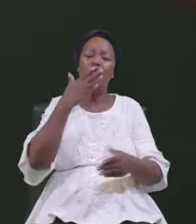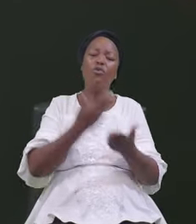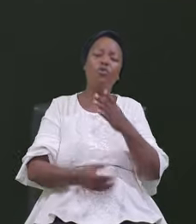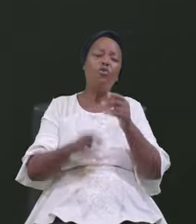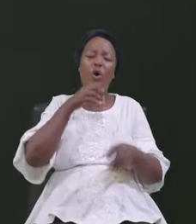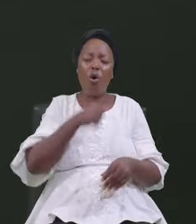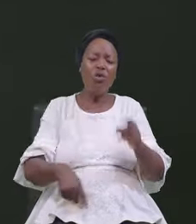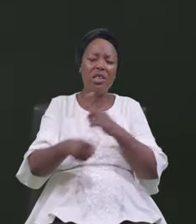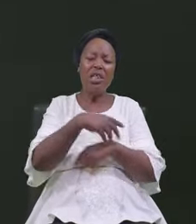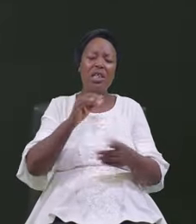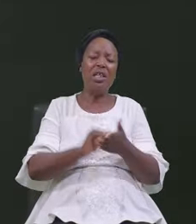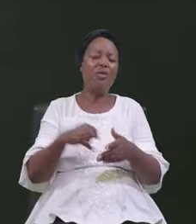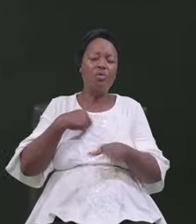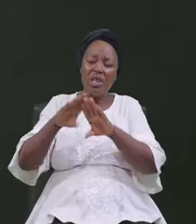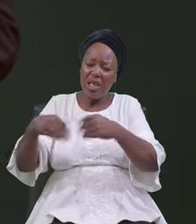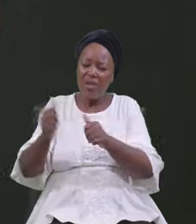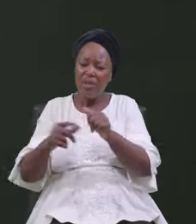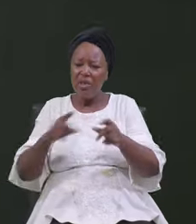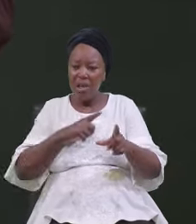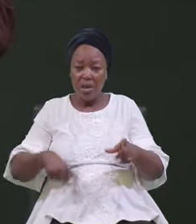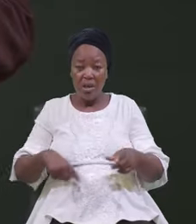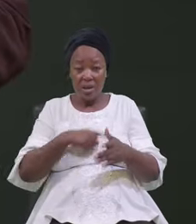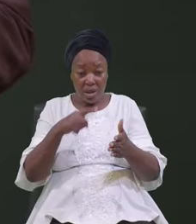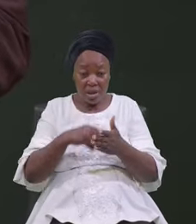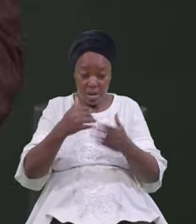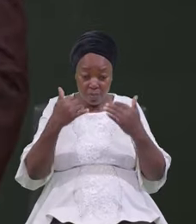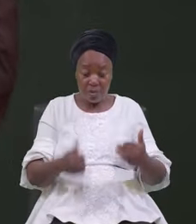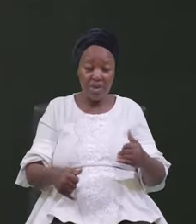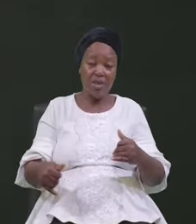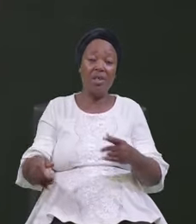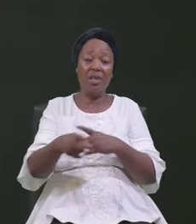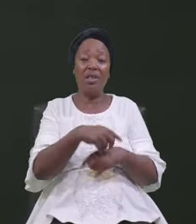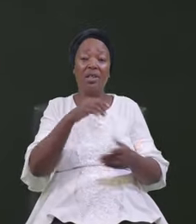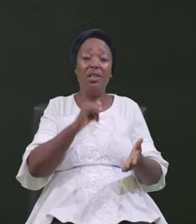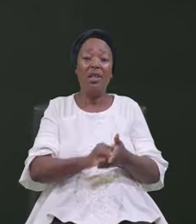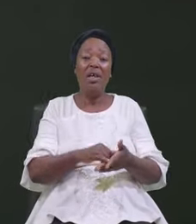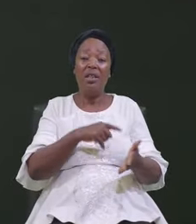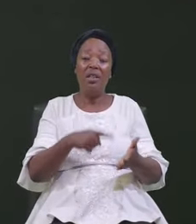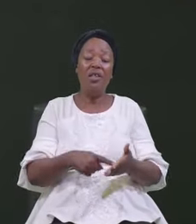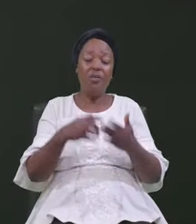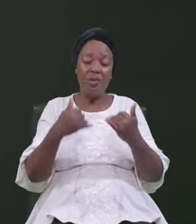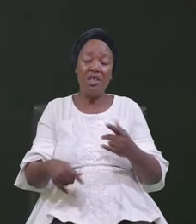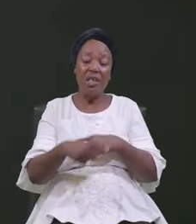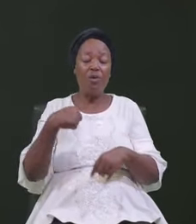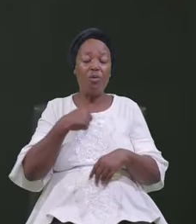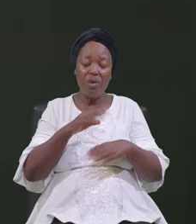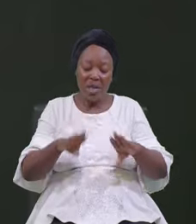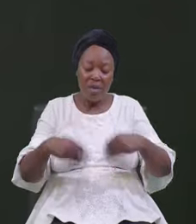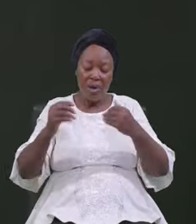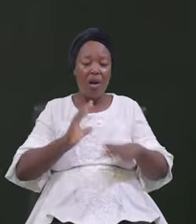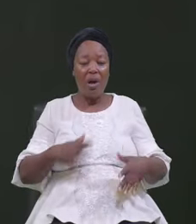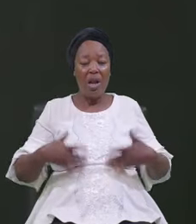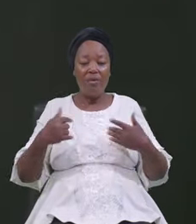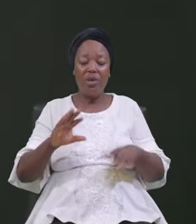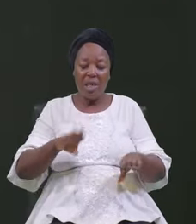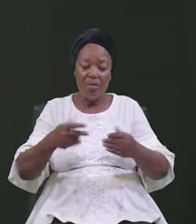the Lord, good at the present days, that this present day we give our life, we give